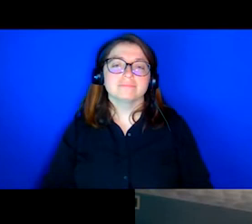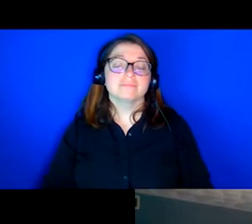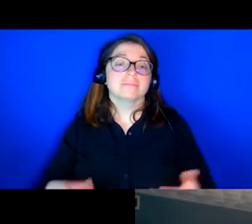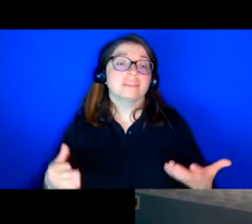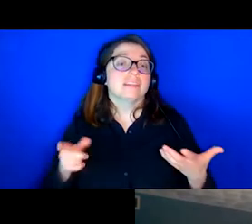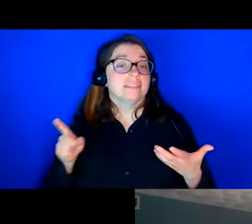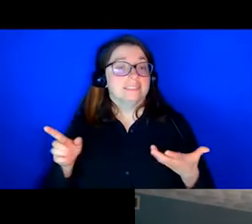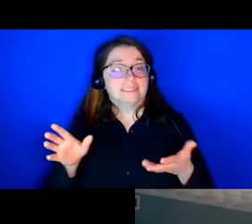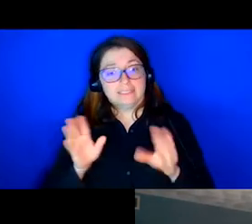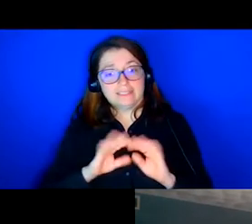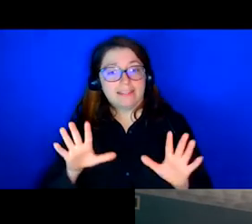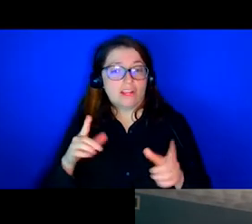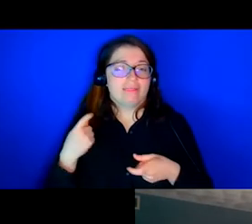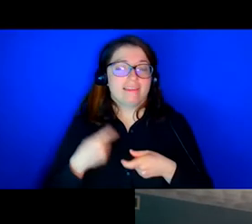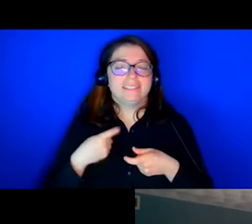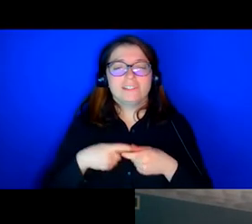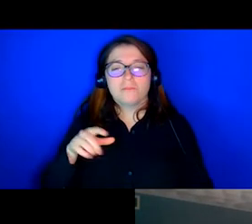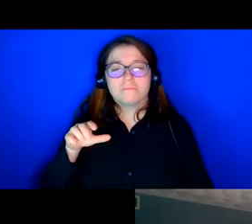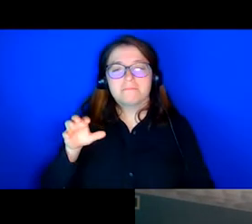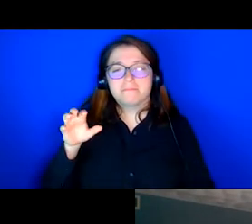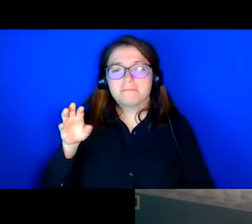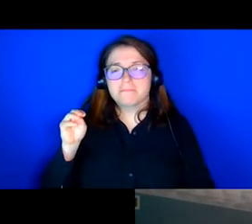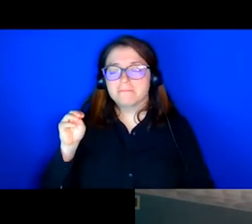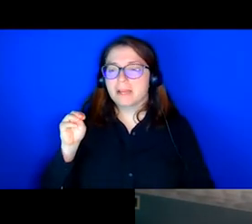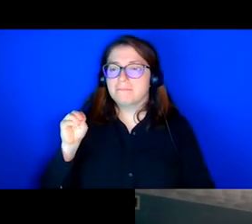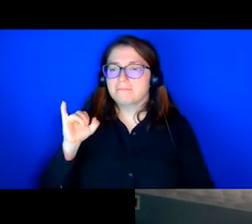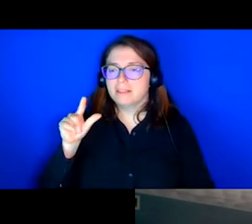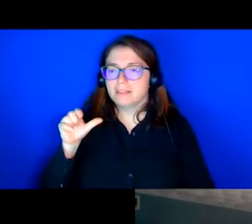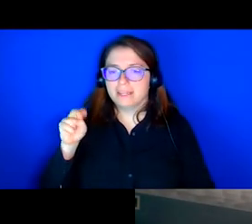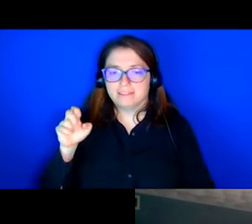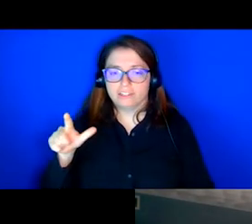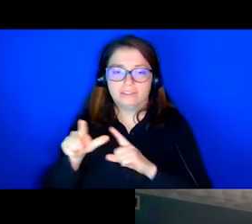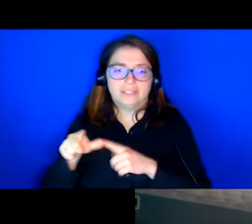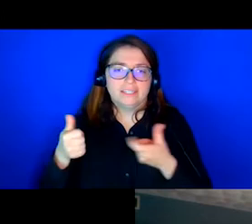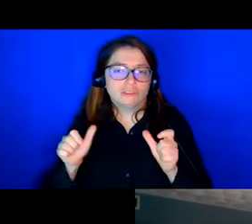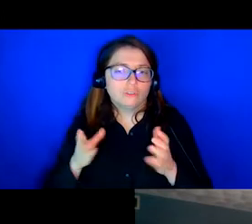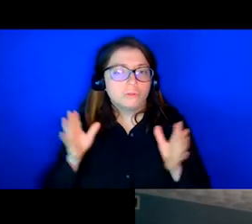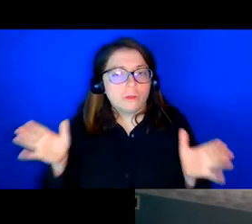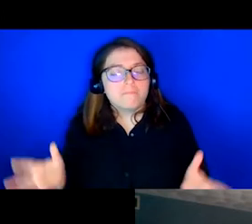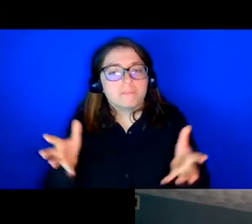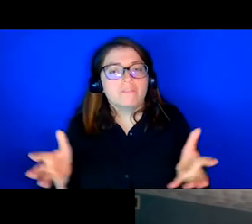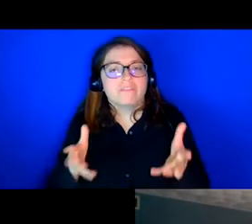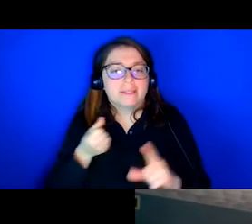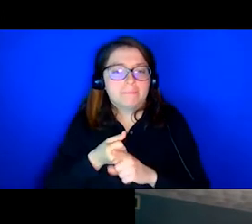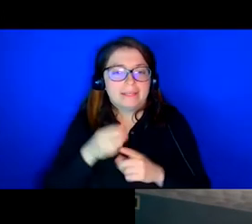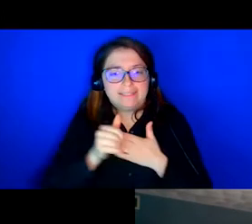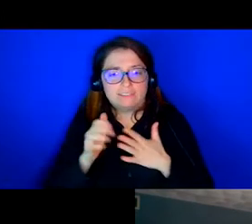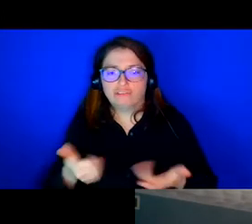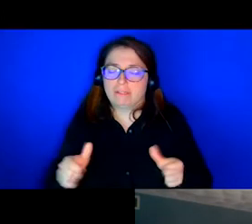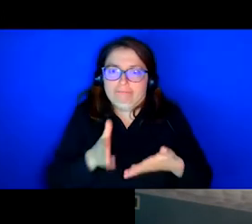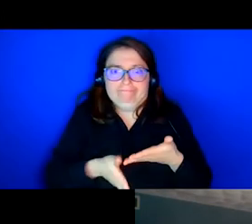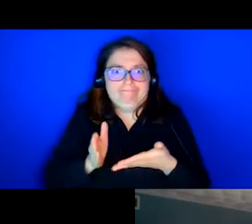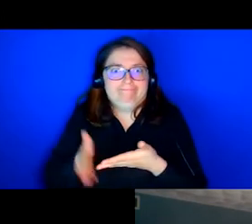Latino millennial dedicated to addressing equity issues, building capacity, motivating impact leaders, and getting stuff done.